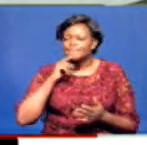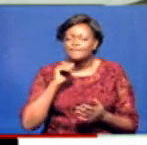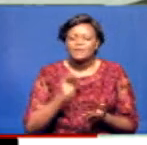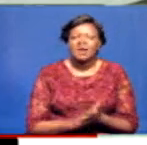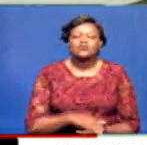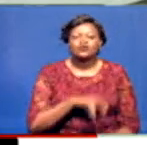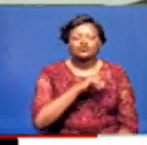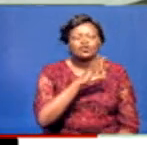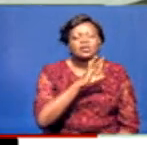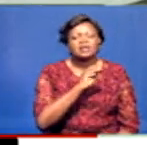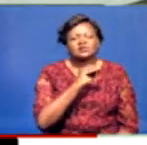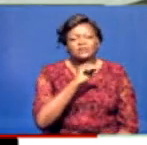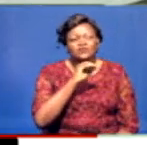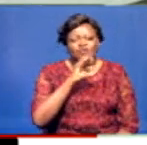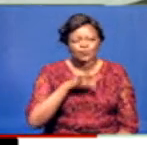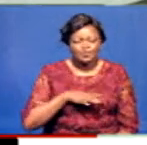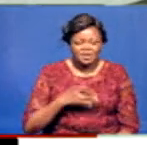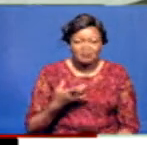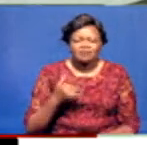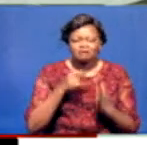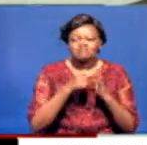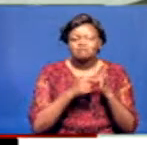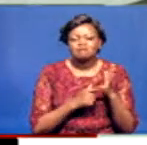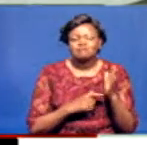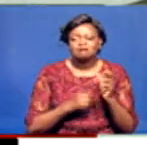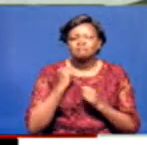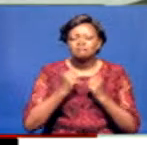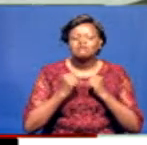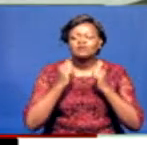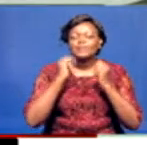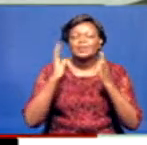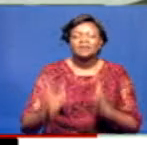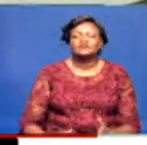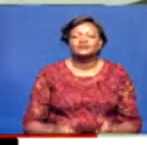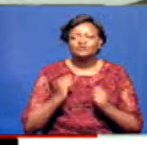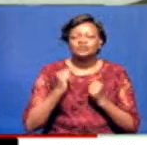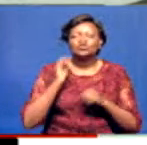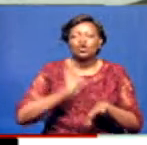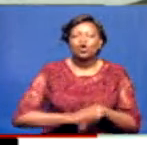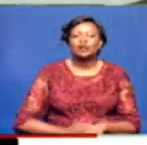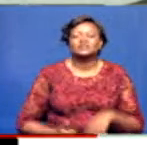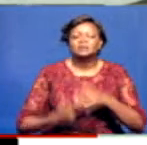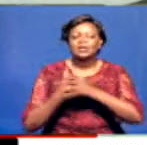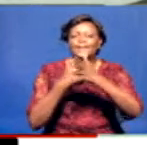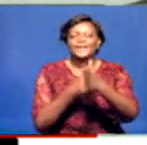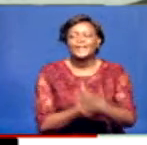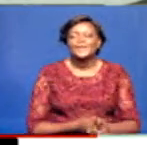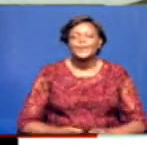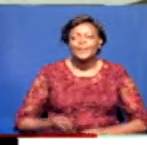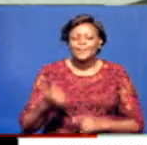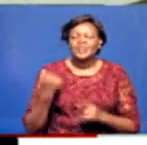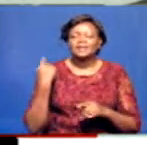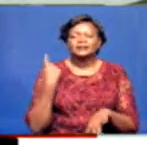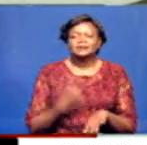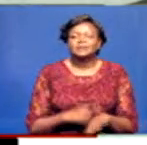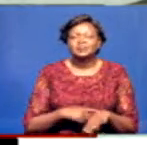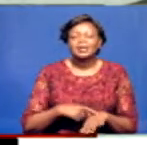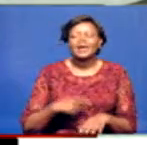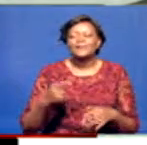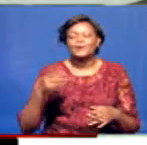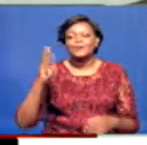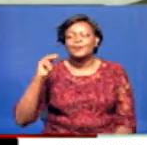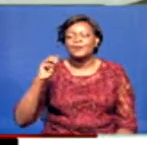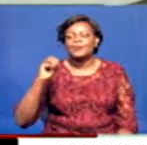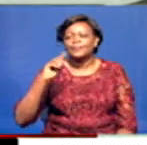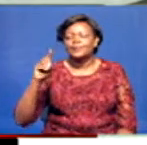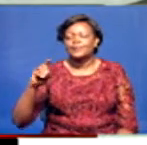have enlisted for the race. Meanwhile, the organizers of the race received a shot in the arm after betting firm Mozart Bet announced the 3